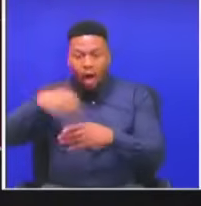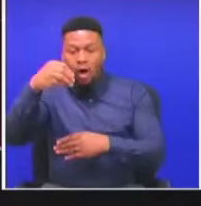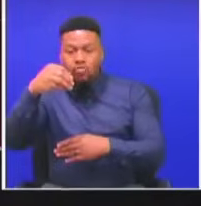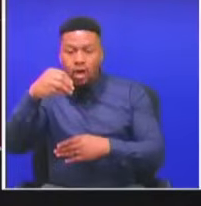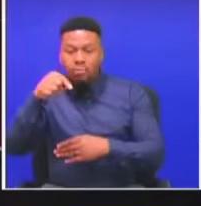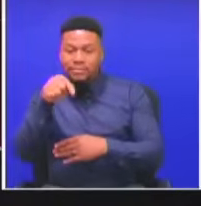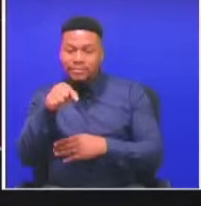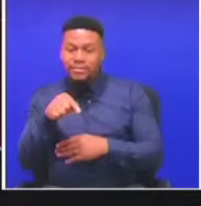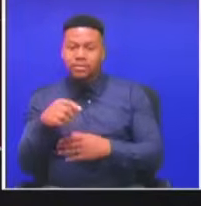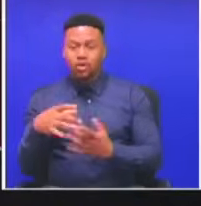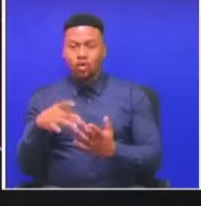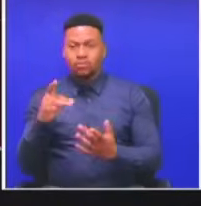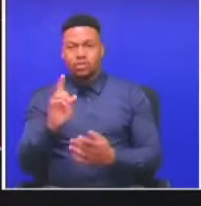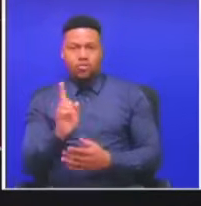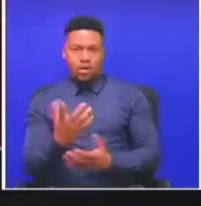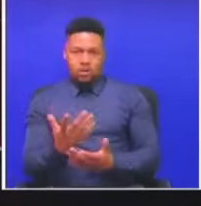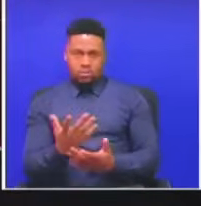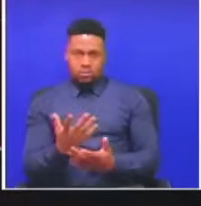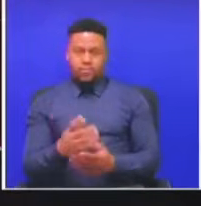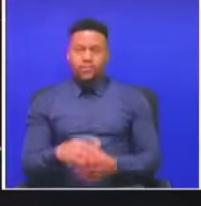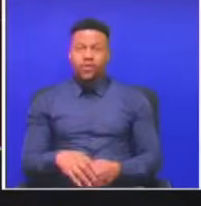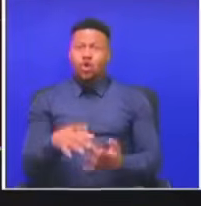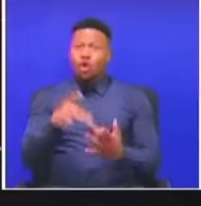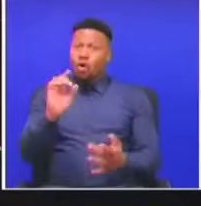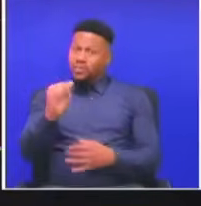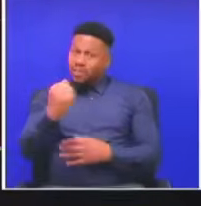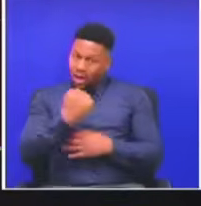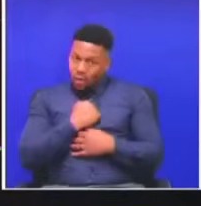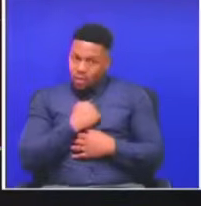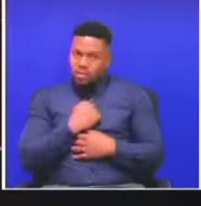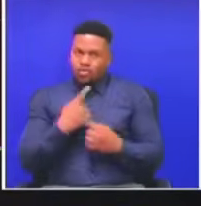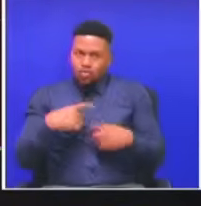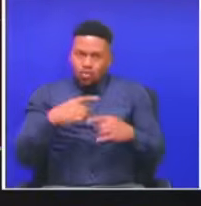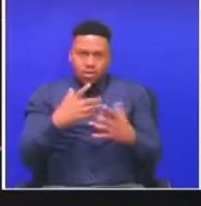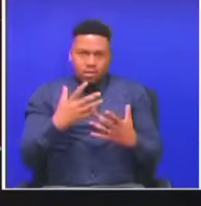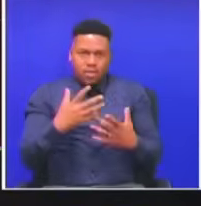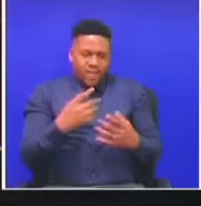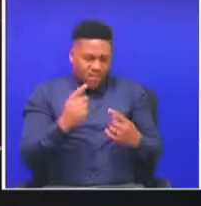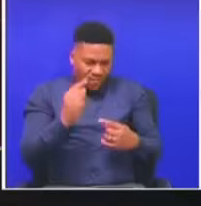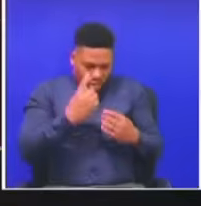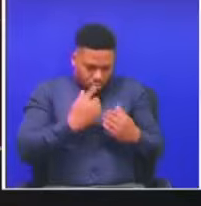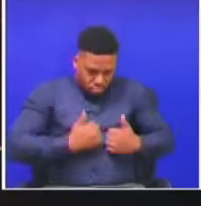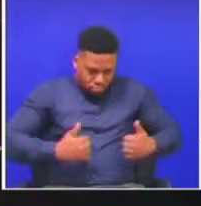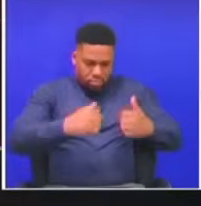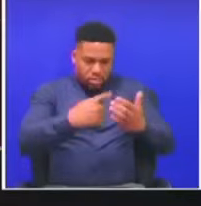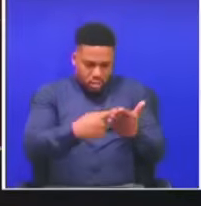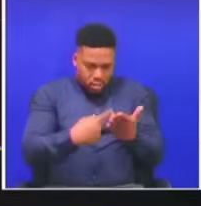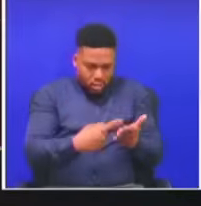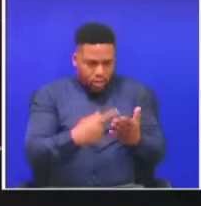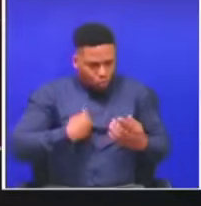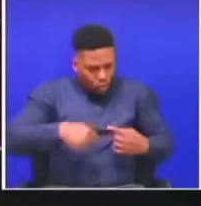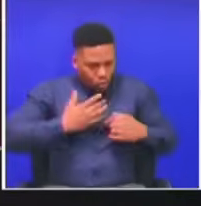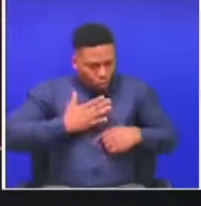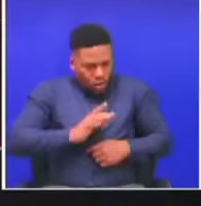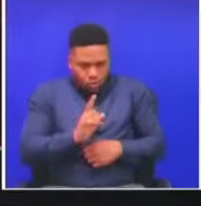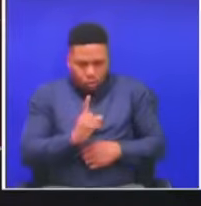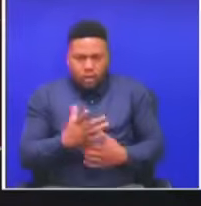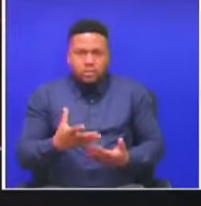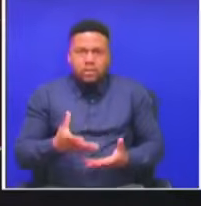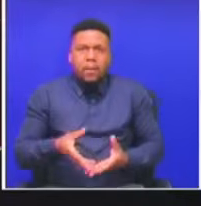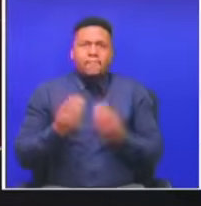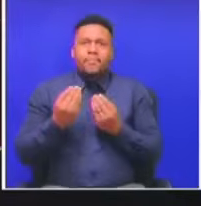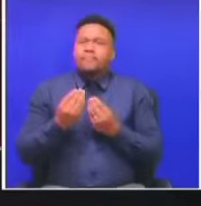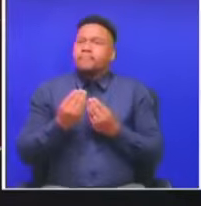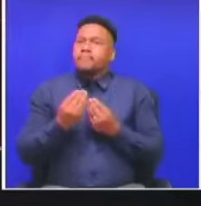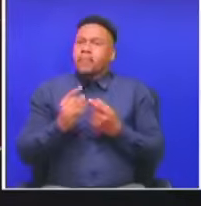Our option is informed by what we want to gain. And what we want to gain is